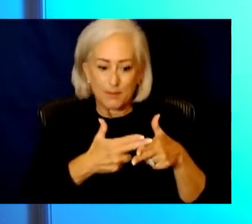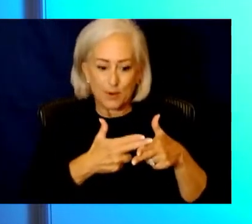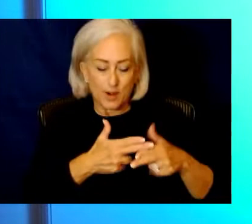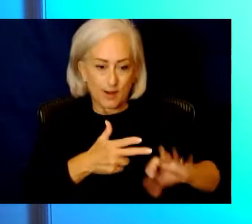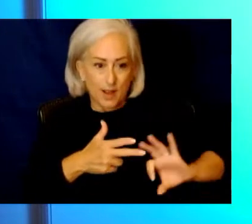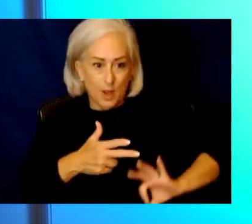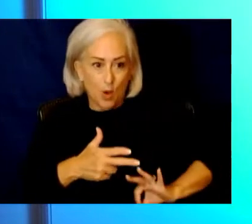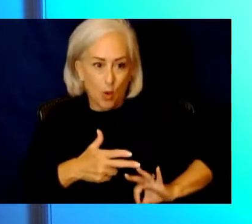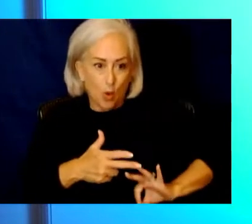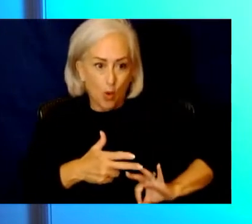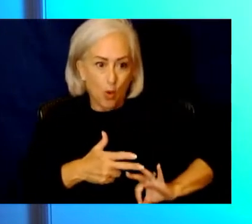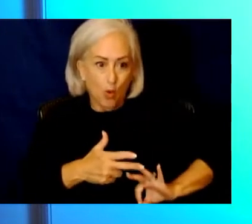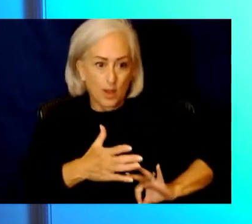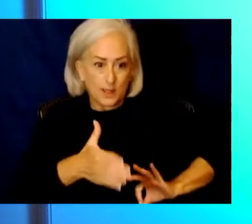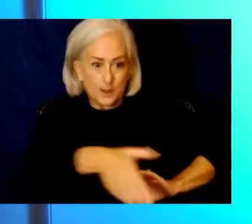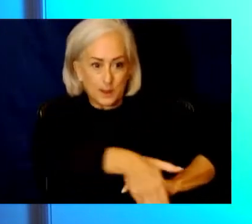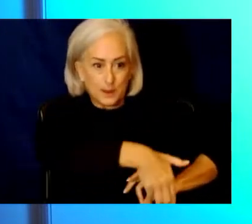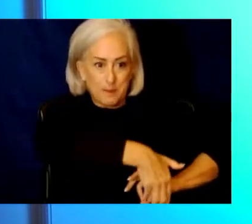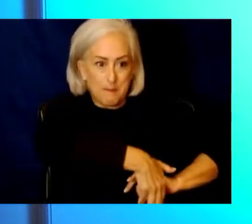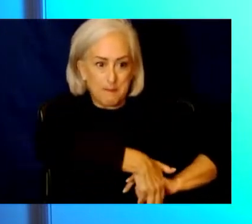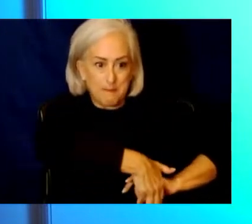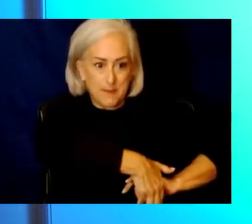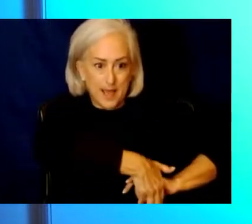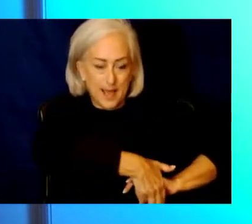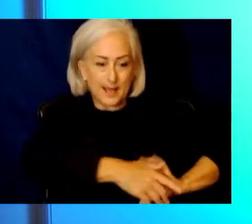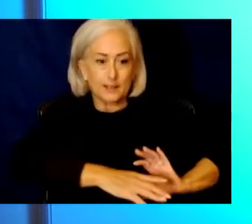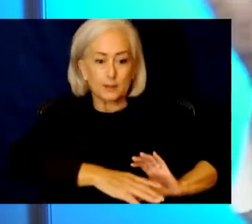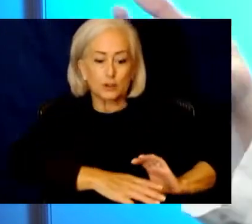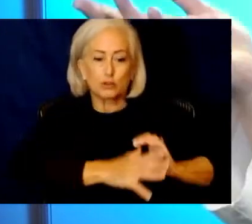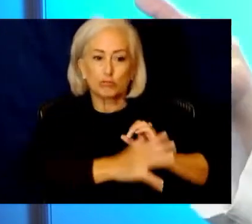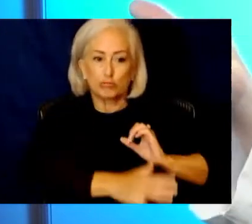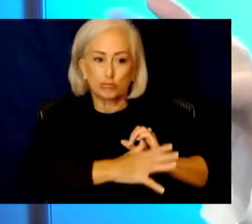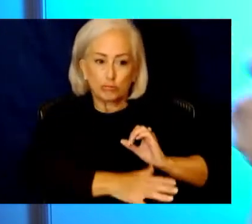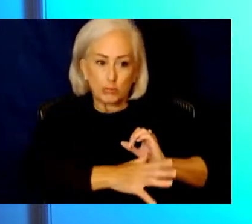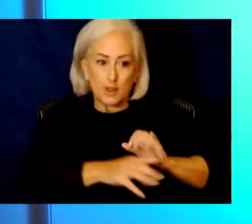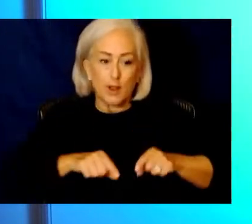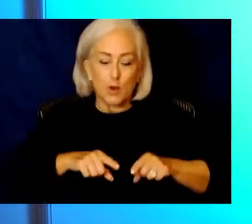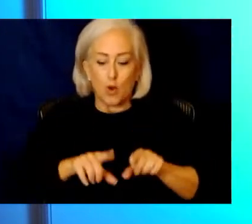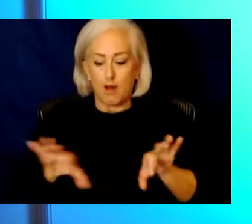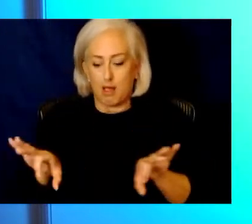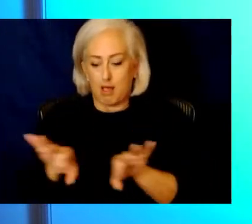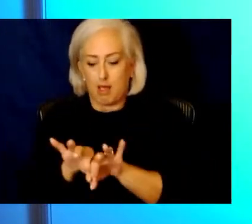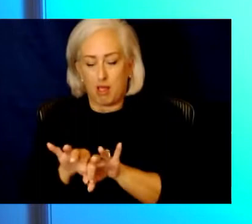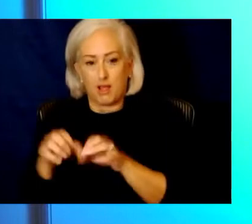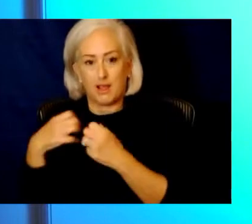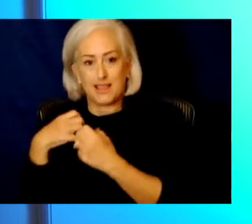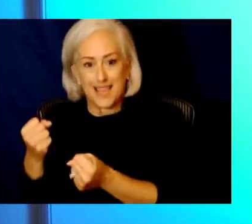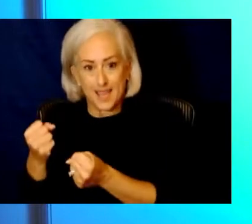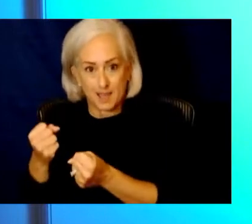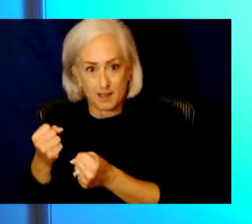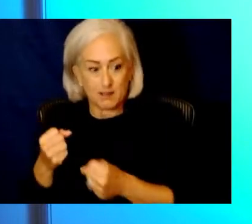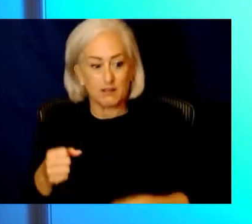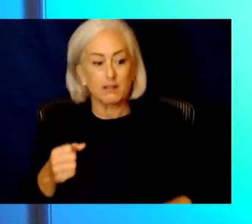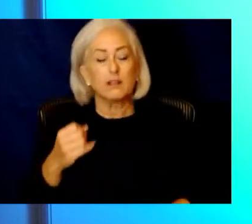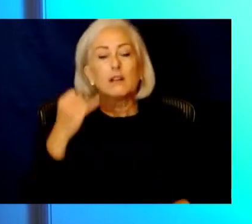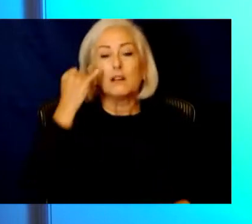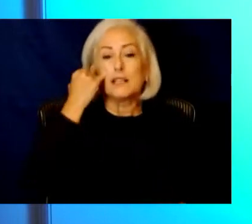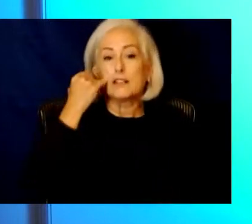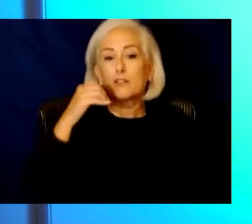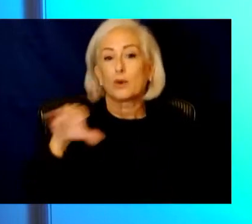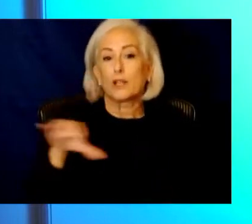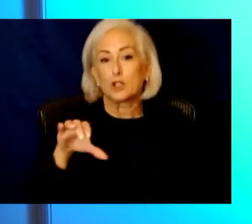that anastomosis time to heal. If he underwent total neoadjuvant treatment, which is the standard way that we do things right now with our GI